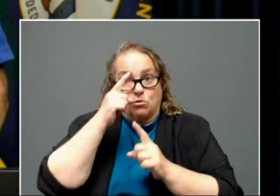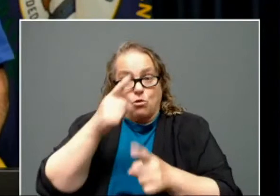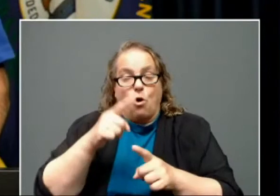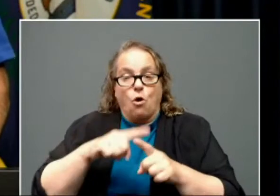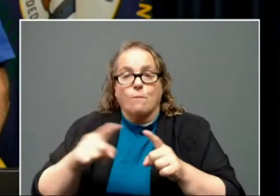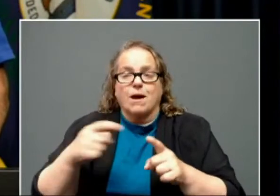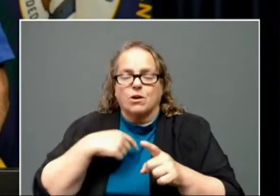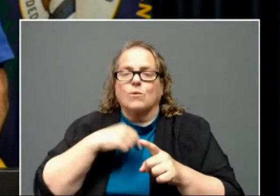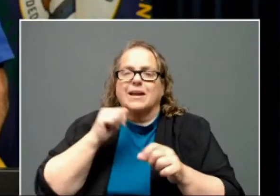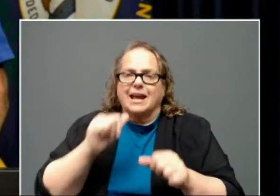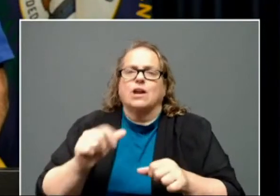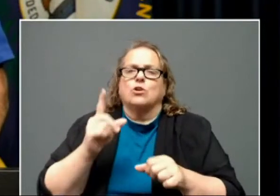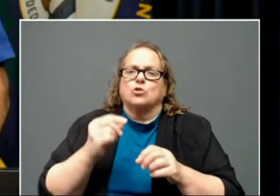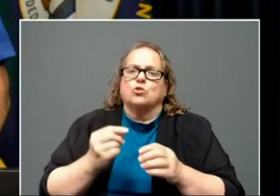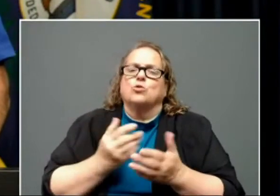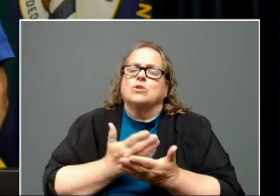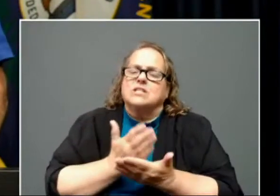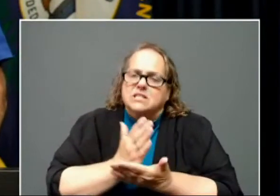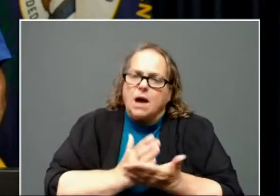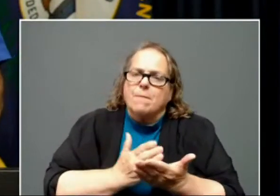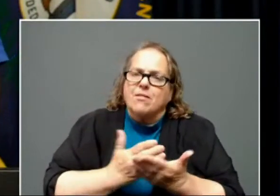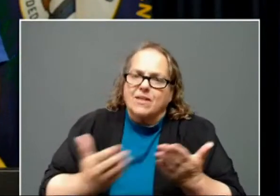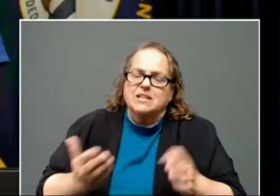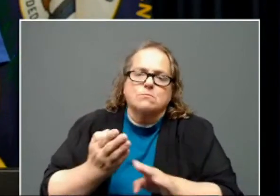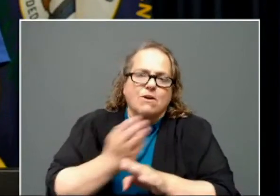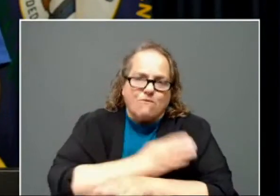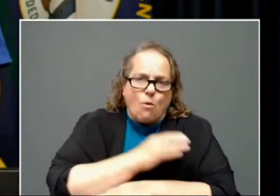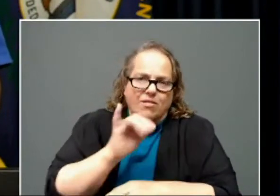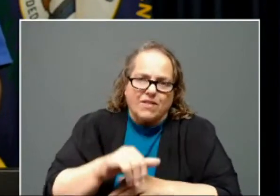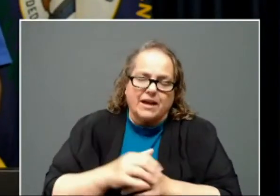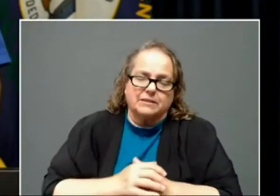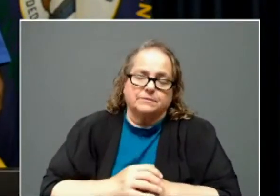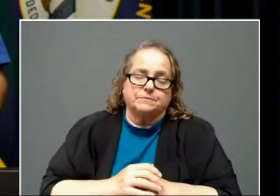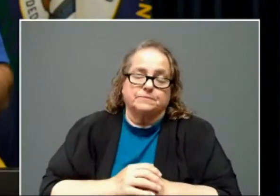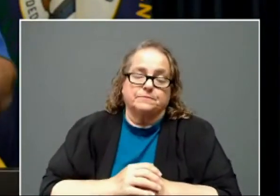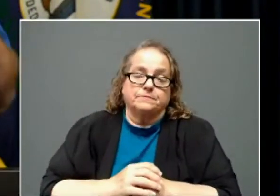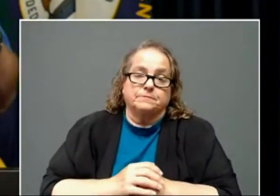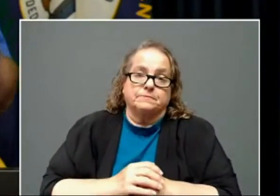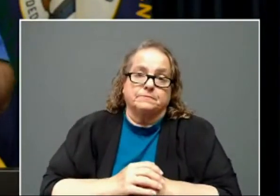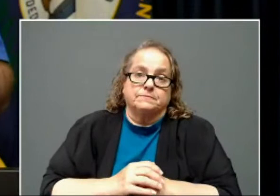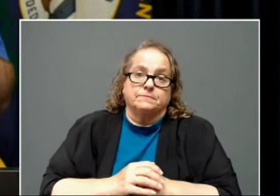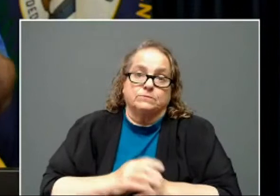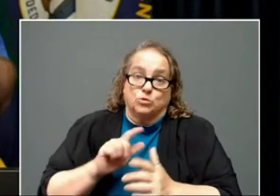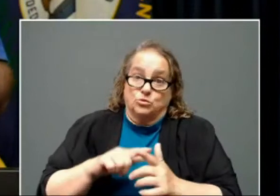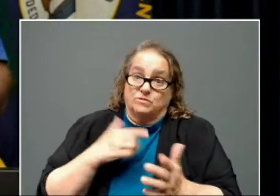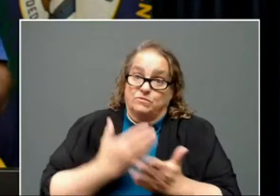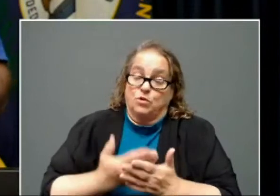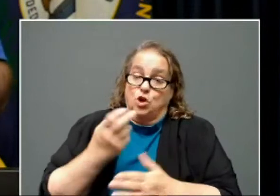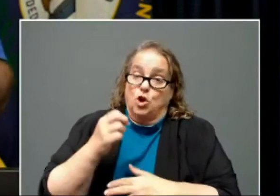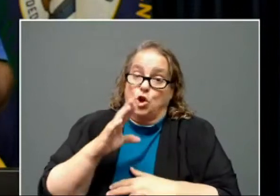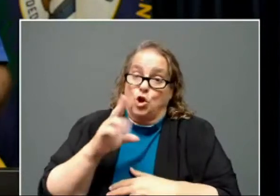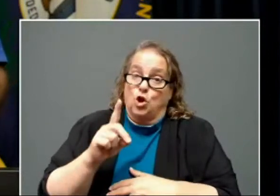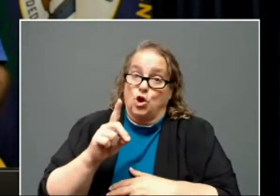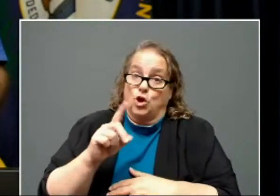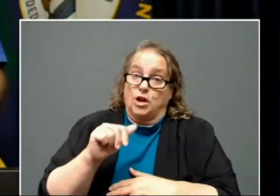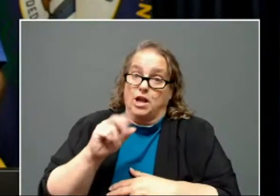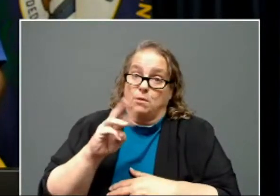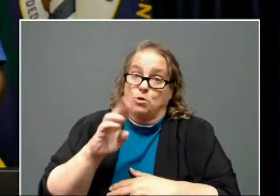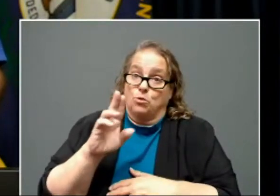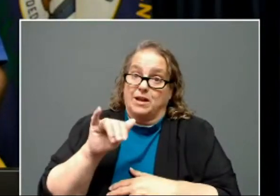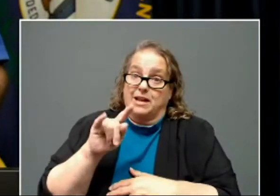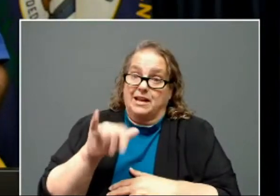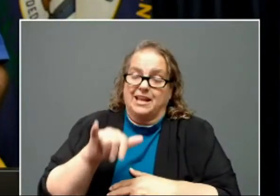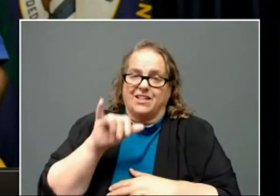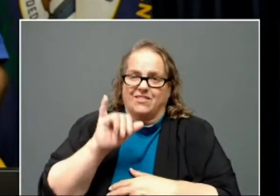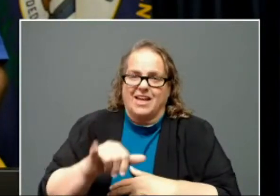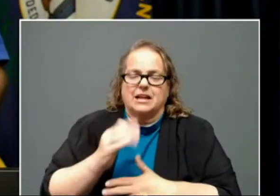some things before then. As far as reaching herd immunity, this is part of the debate that goes on that seems to change week to